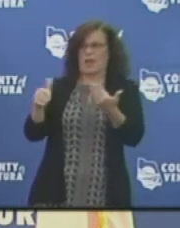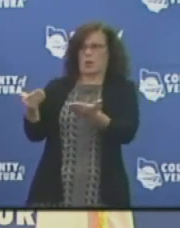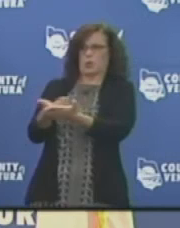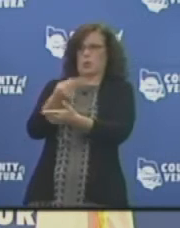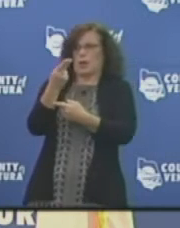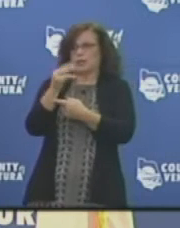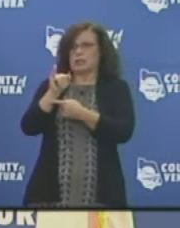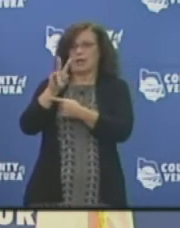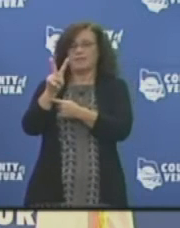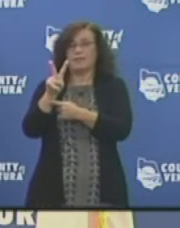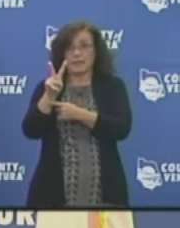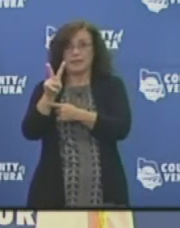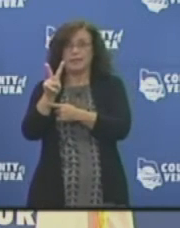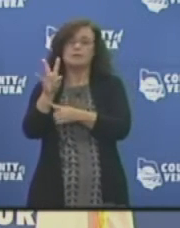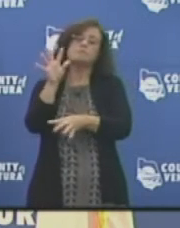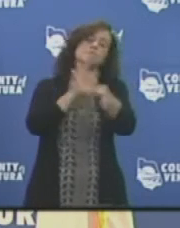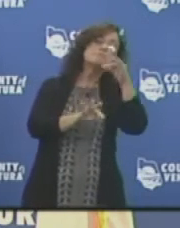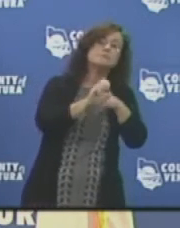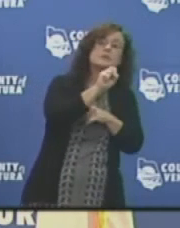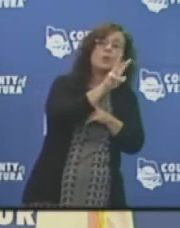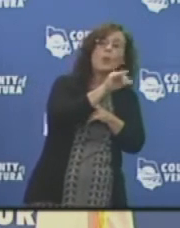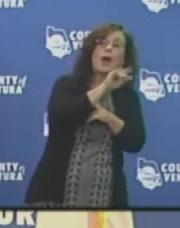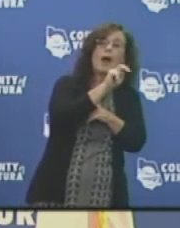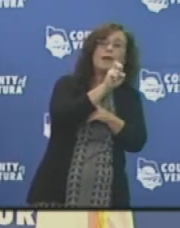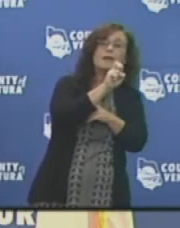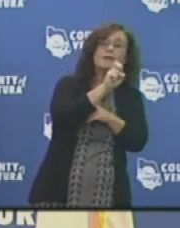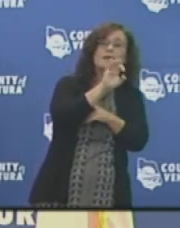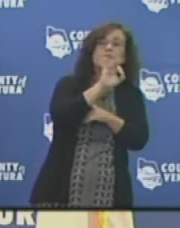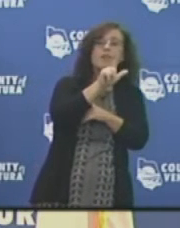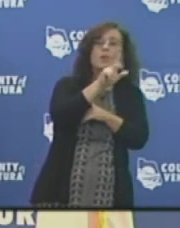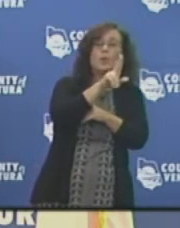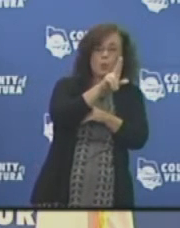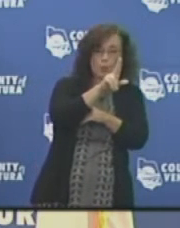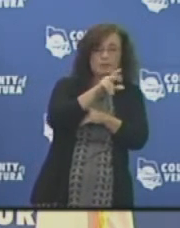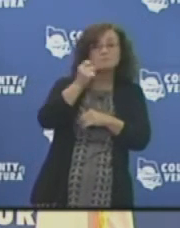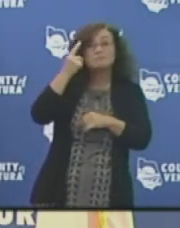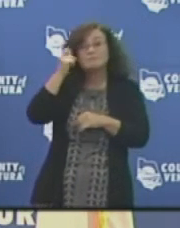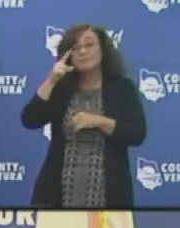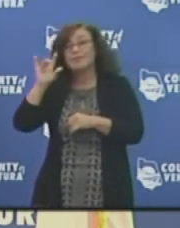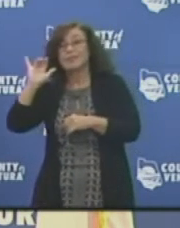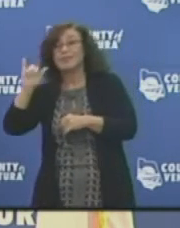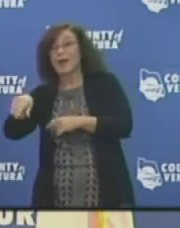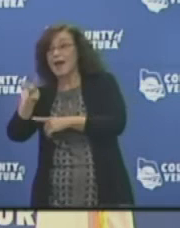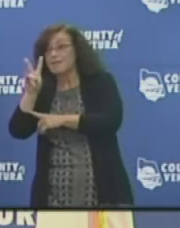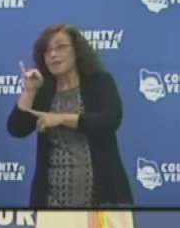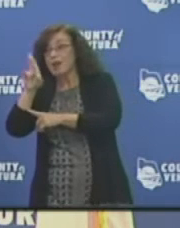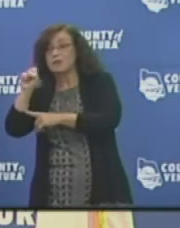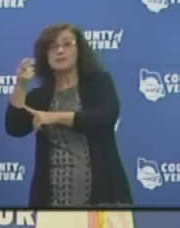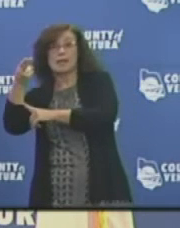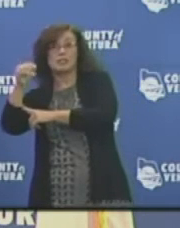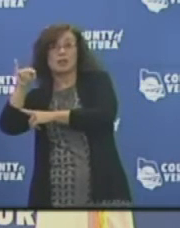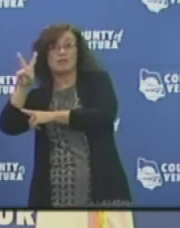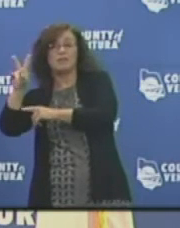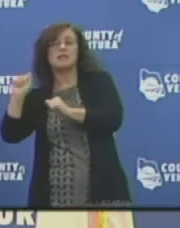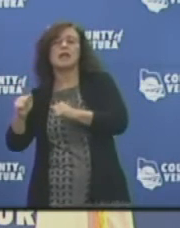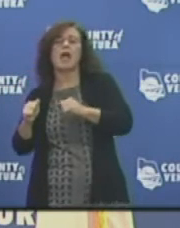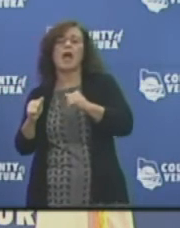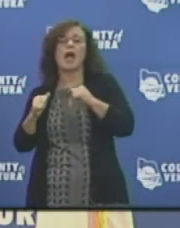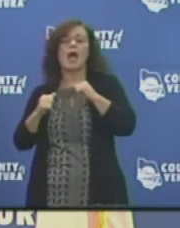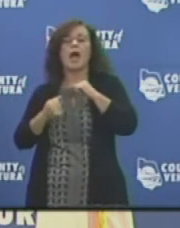might have happened? The virus can smolder in our systems for 10 years before a person has any